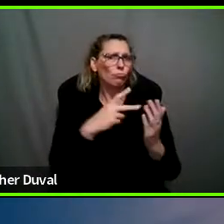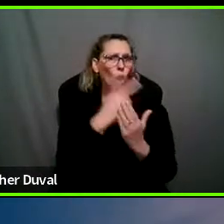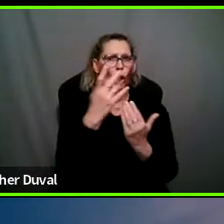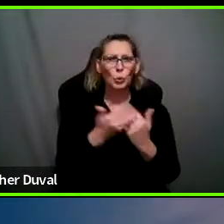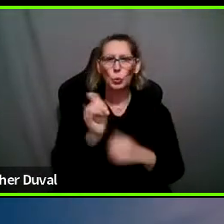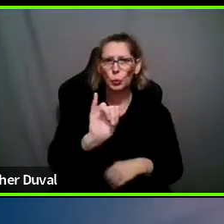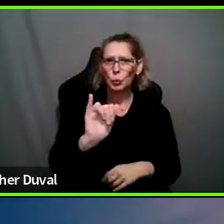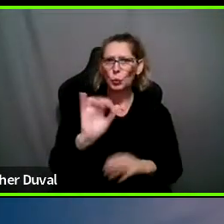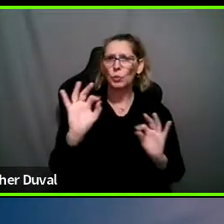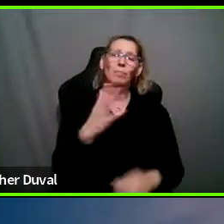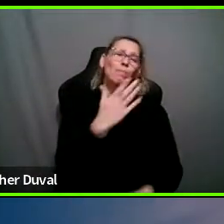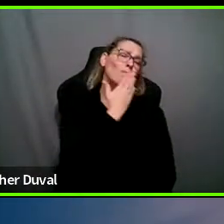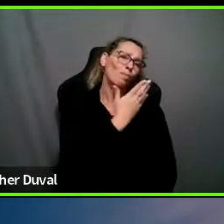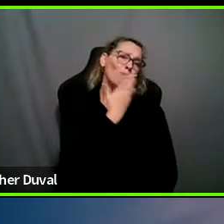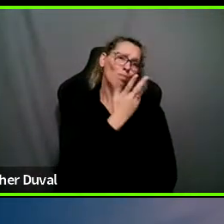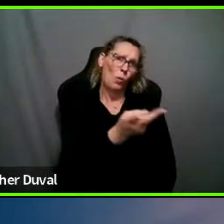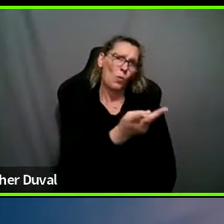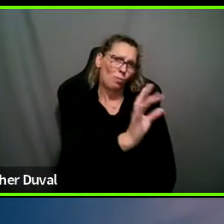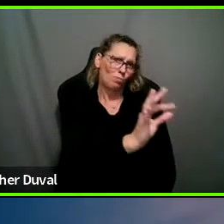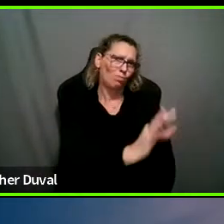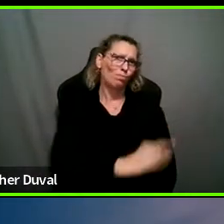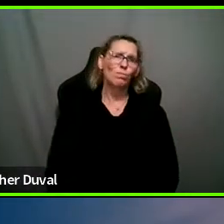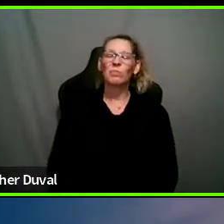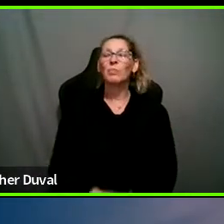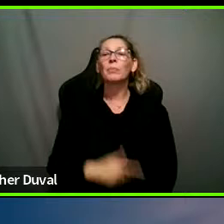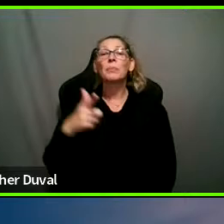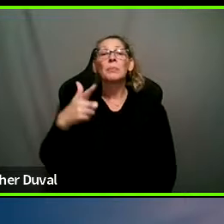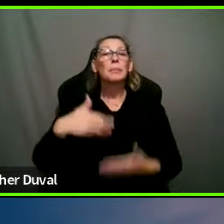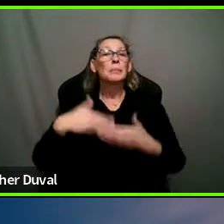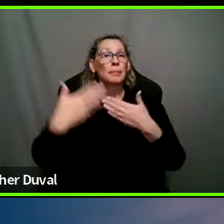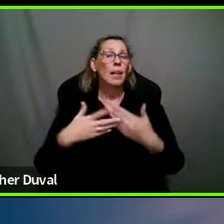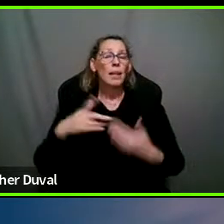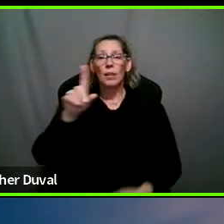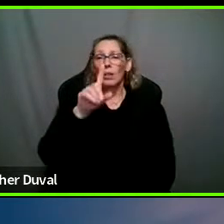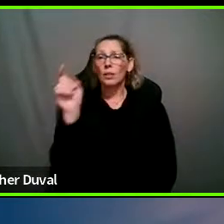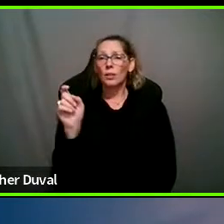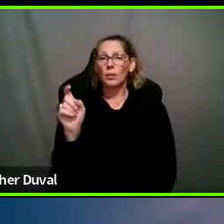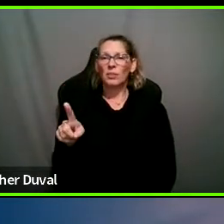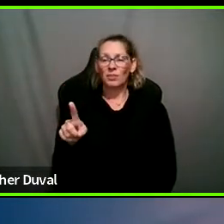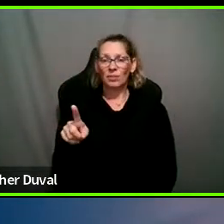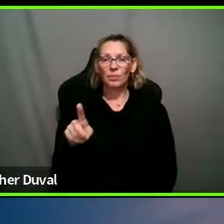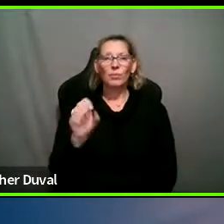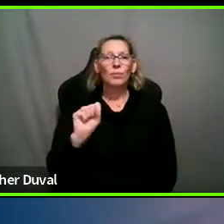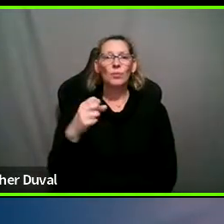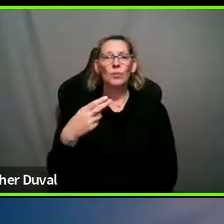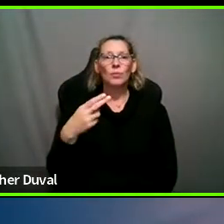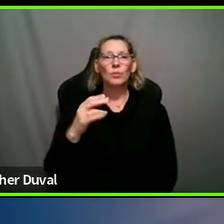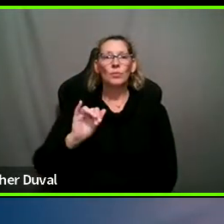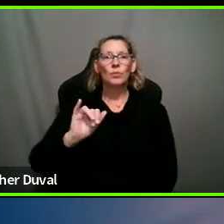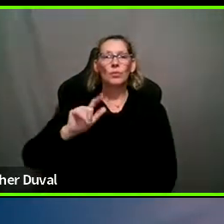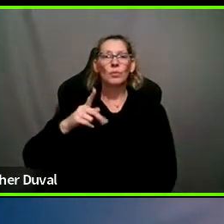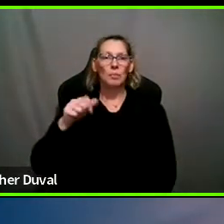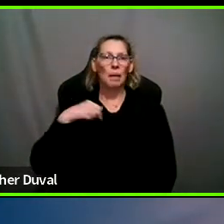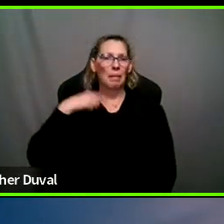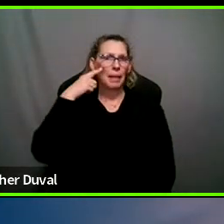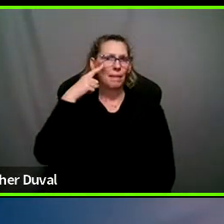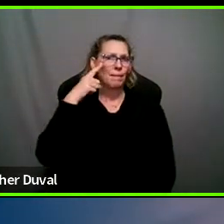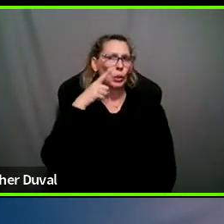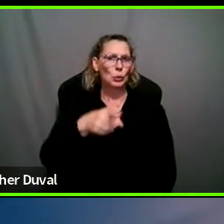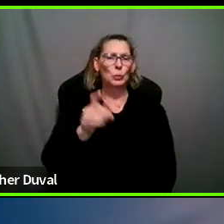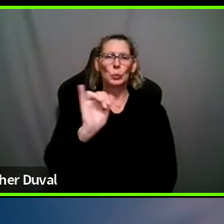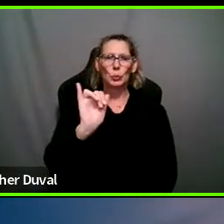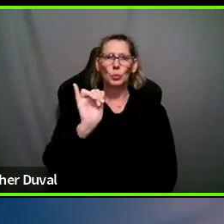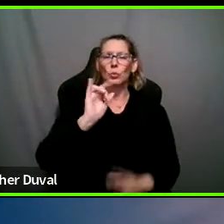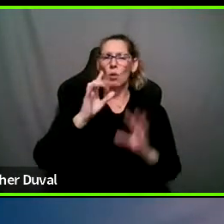Thank you, Hannah. Thank you, Shilpa. Next question, Shilpa, I believe this is for you as well, and it's about